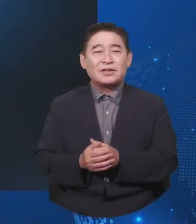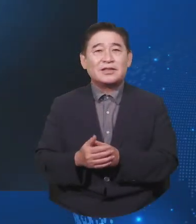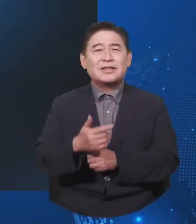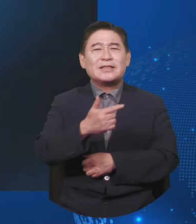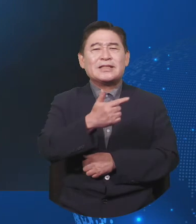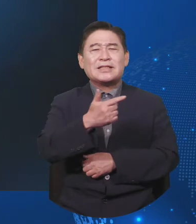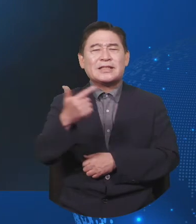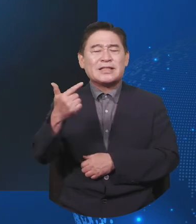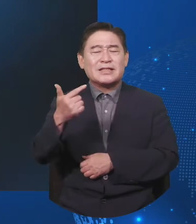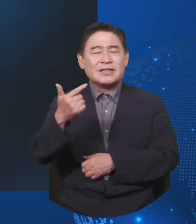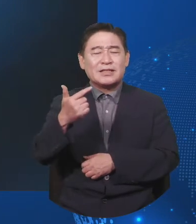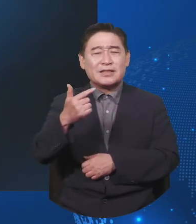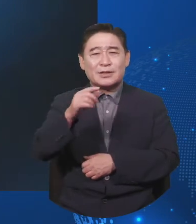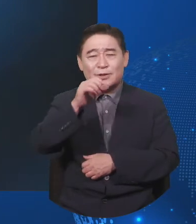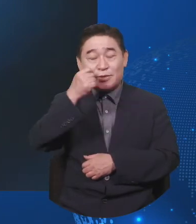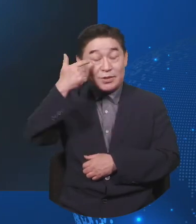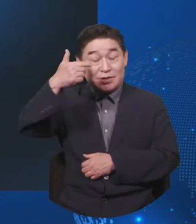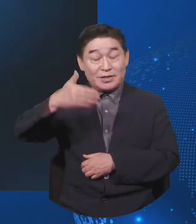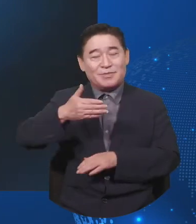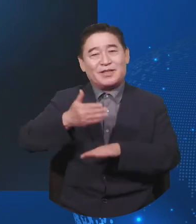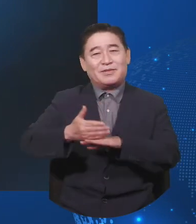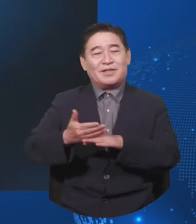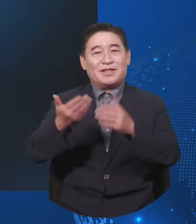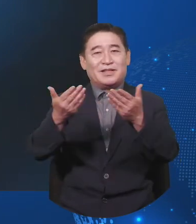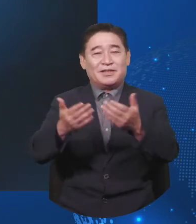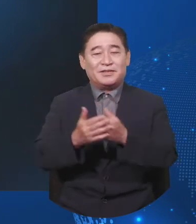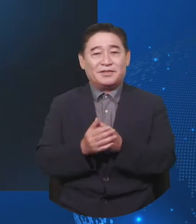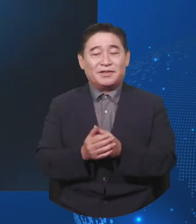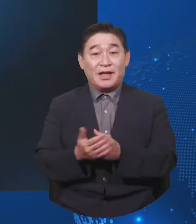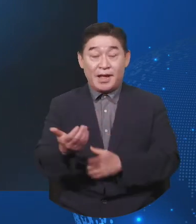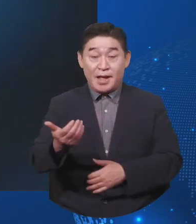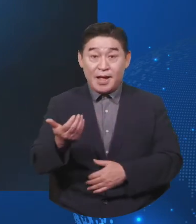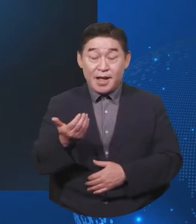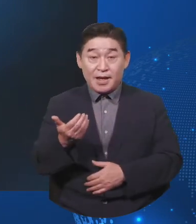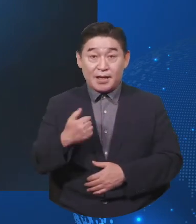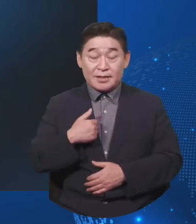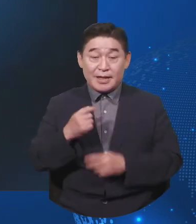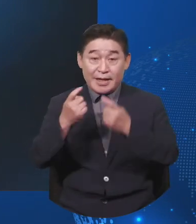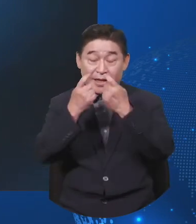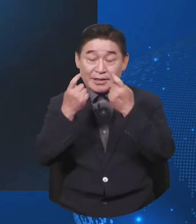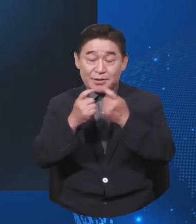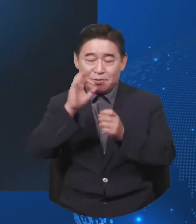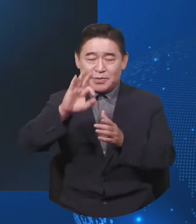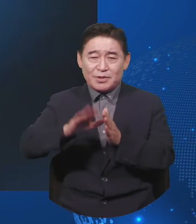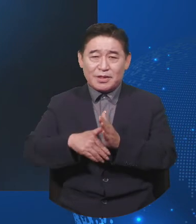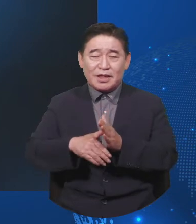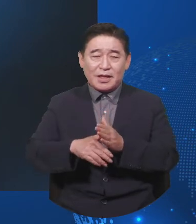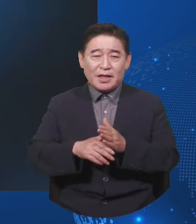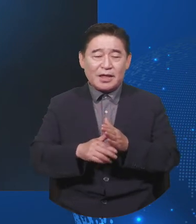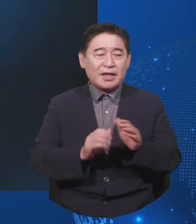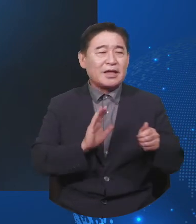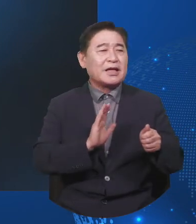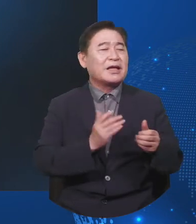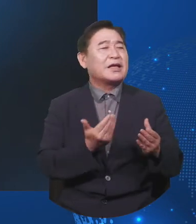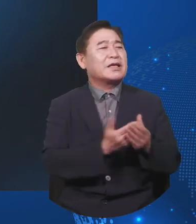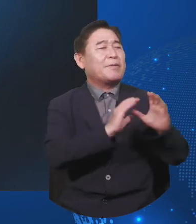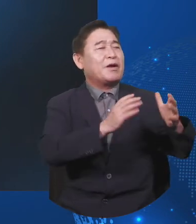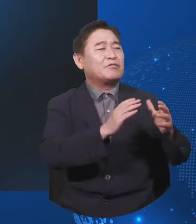you very much. I think the question is about whether I think South-South cooperation should be formalized